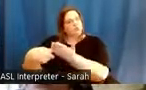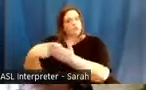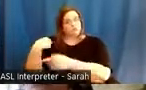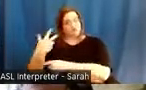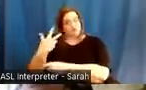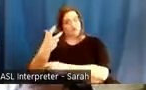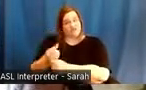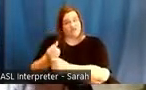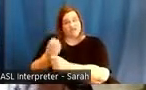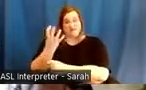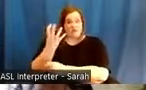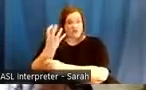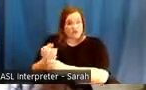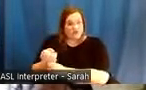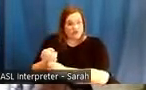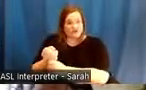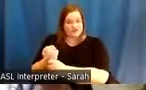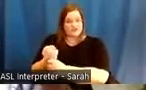or 4 years.